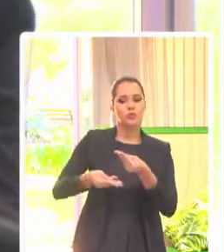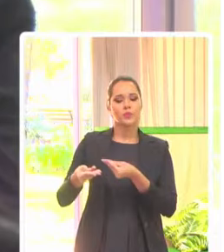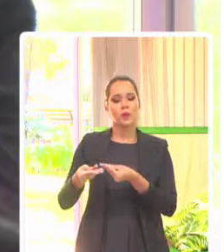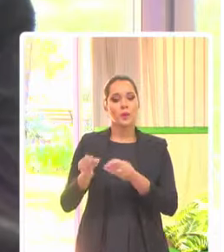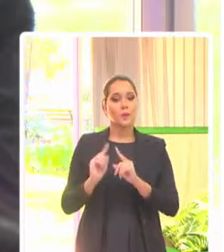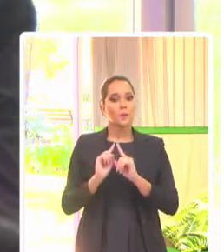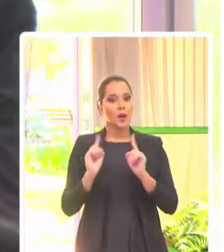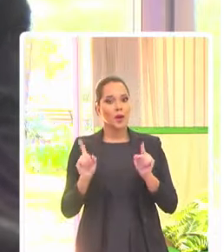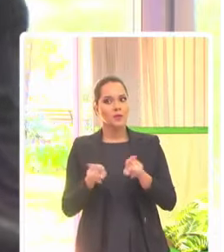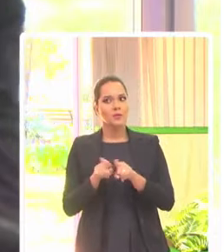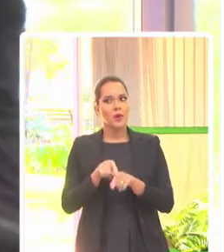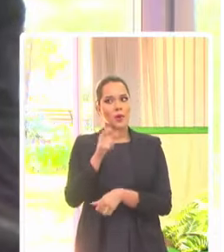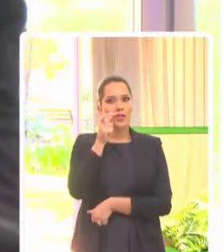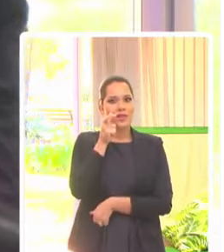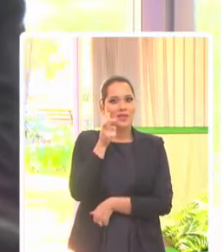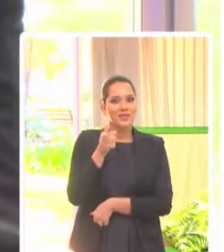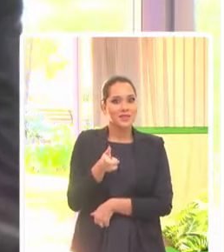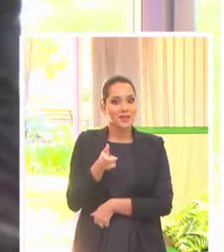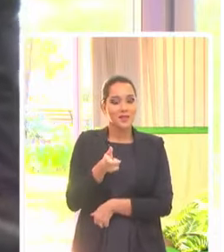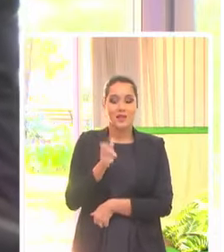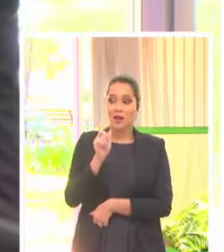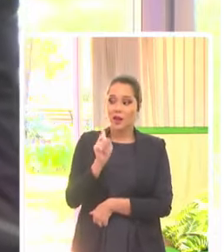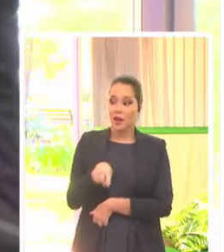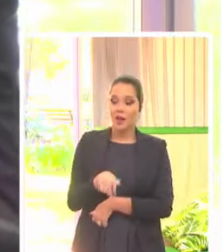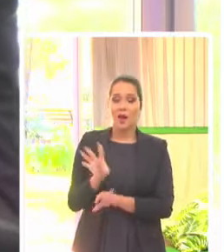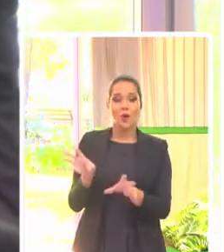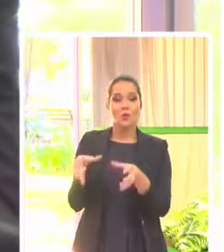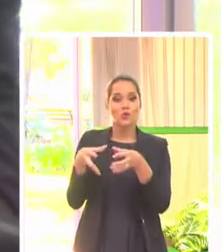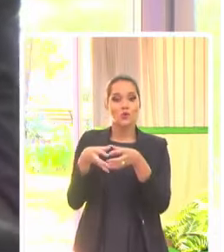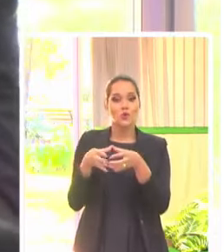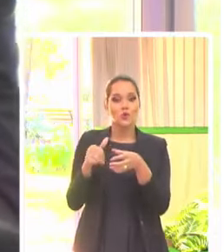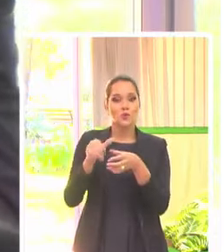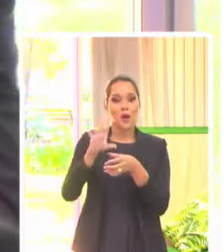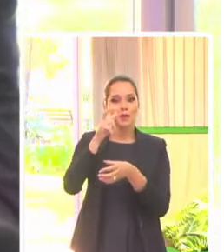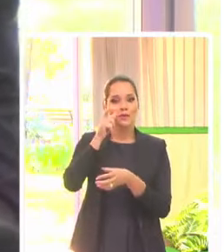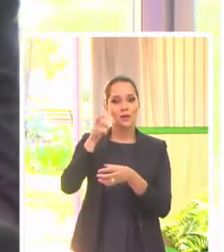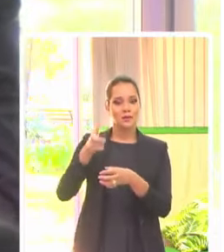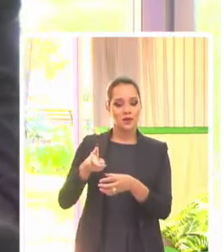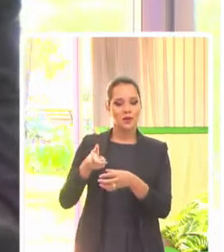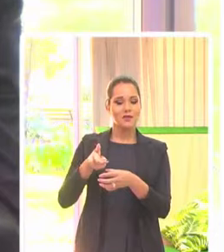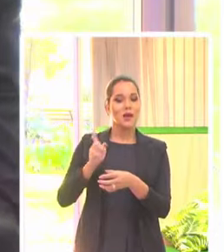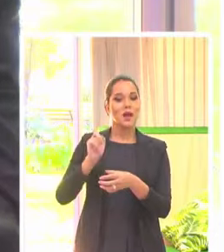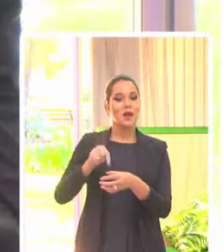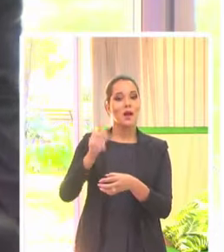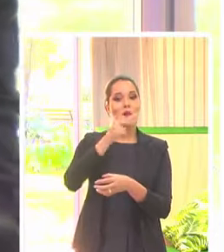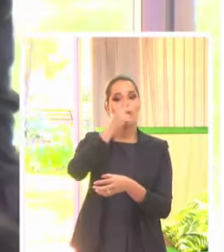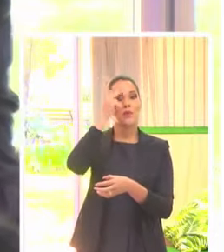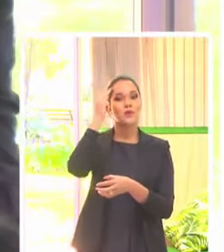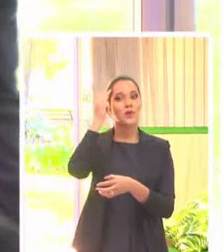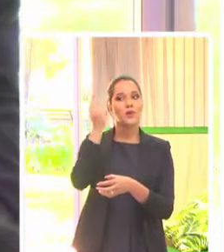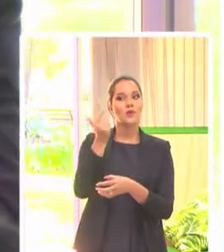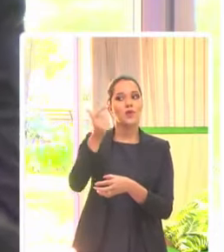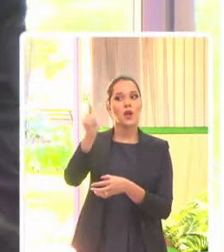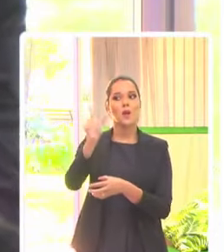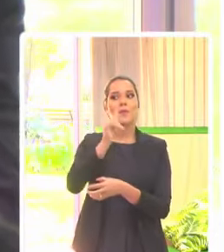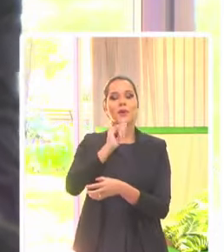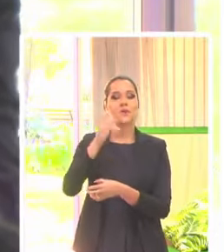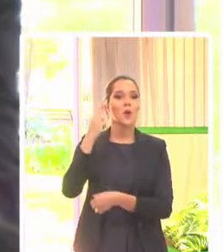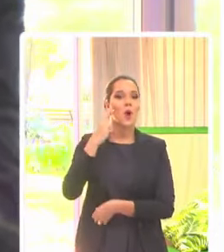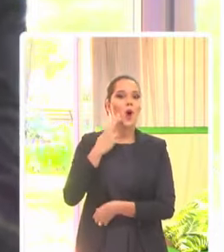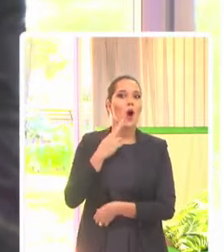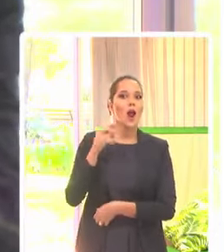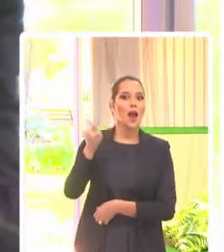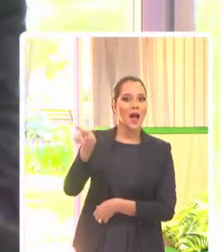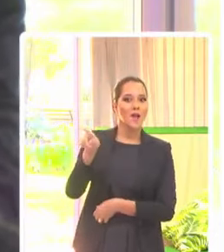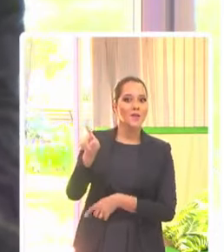interesting, more interesting groups were people from like Horaima, India's equivalent of